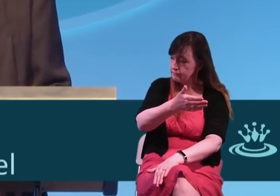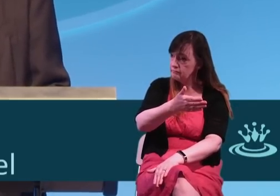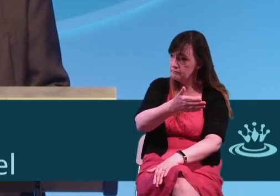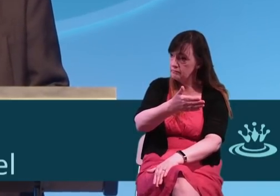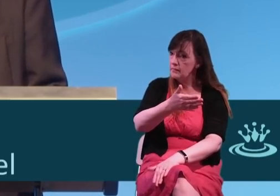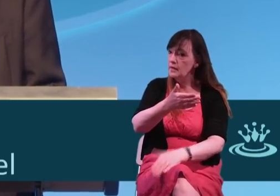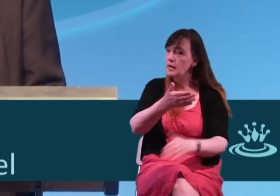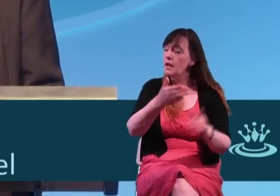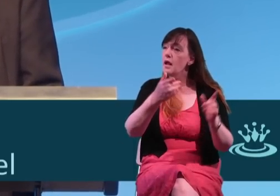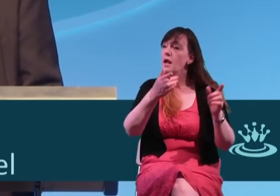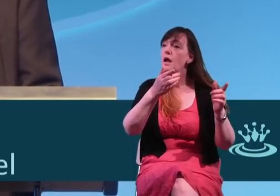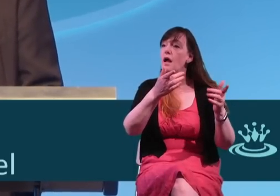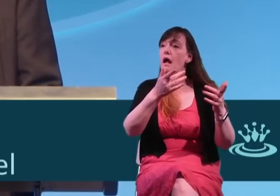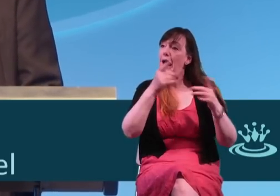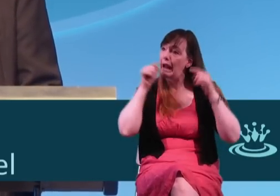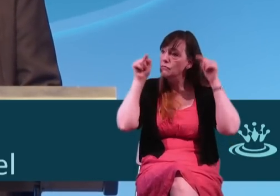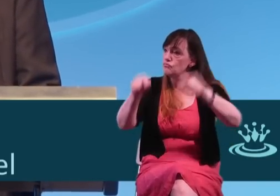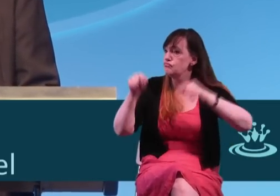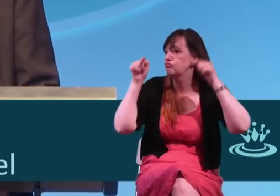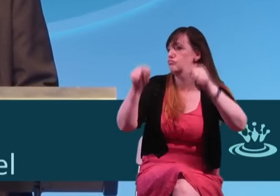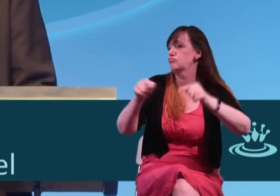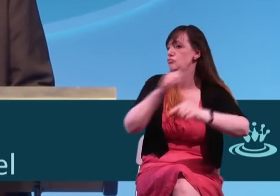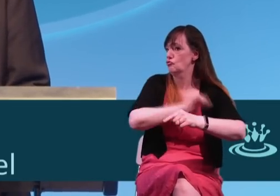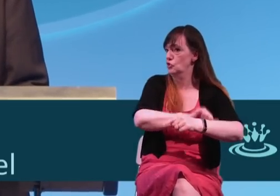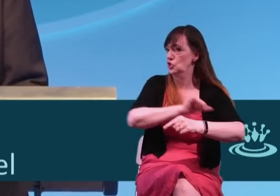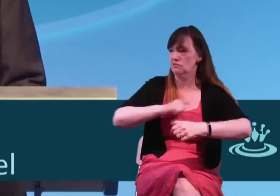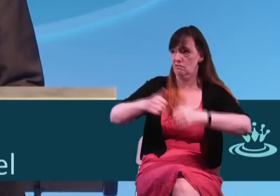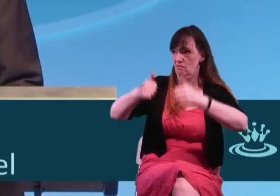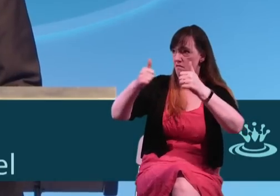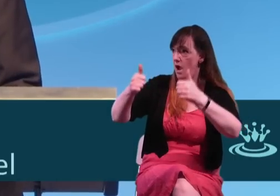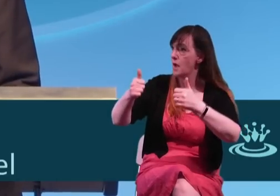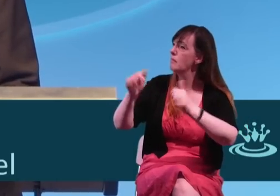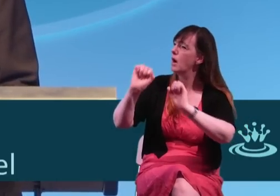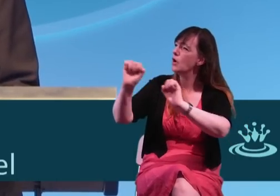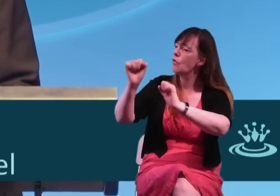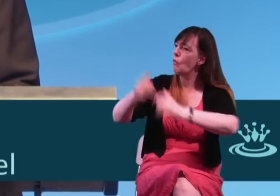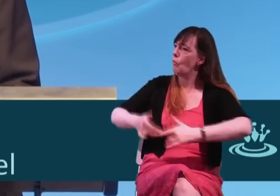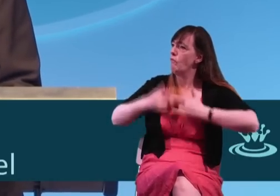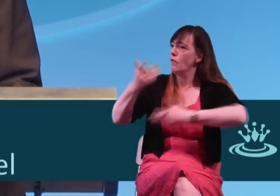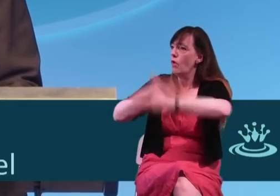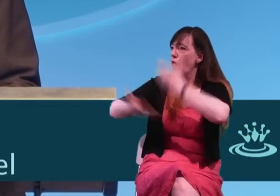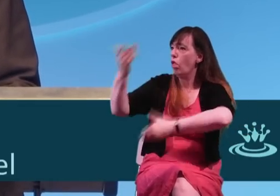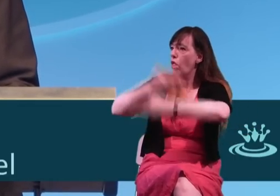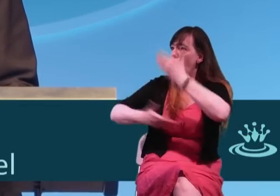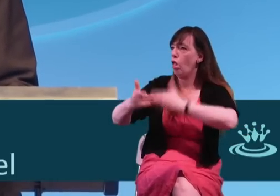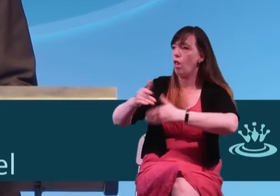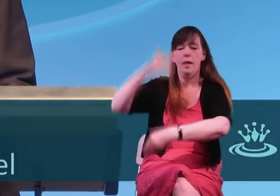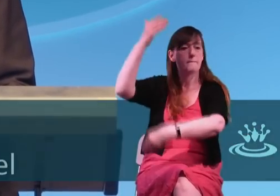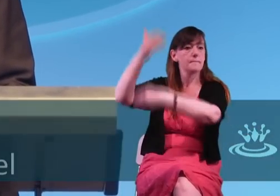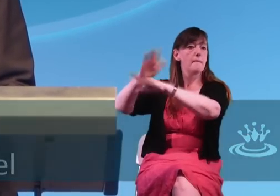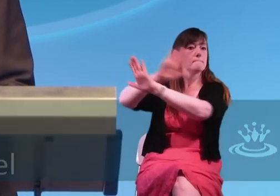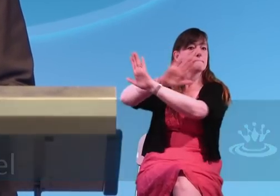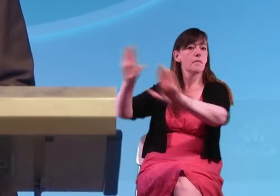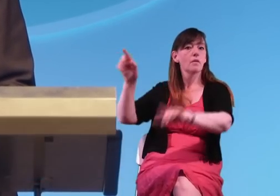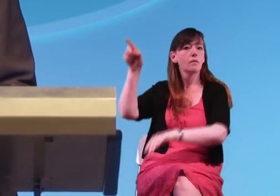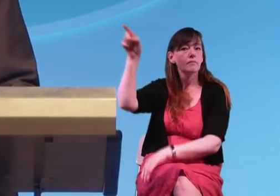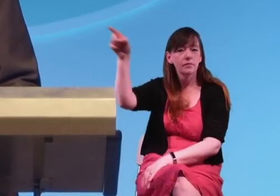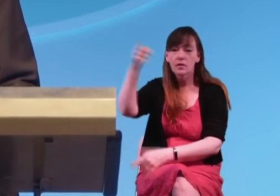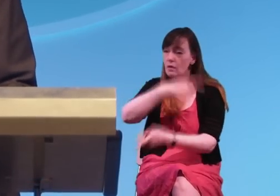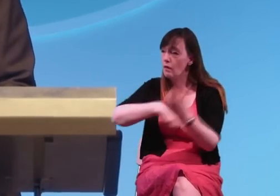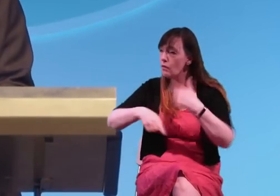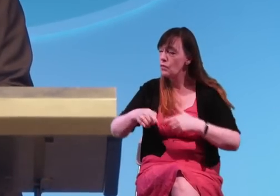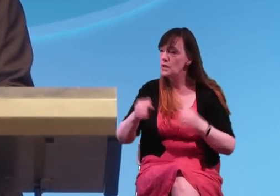unprepared, as they were in the Roman authorities, to allow for the fact that Jesus is Lord. We sang it. We stand as the